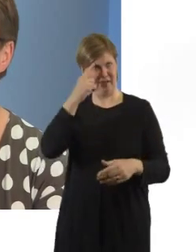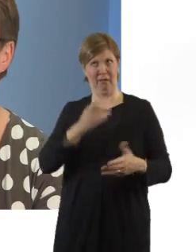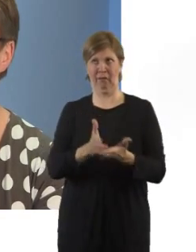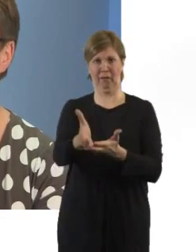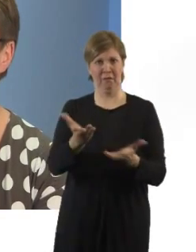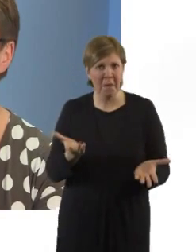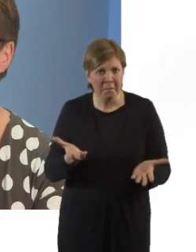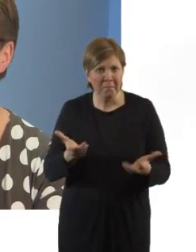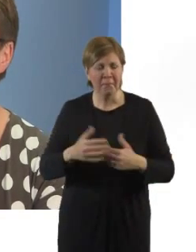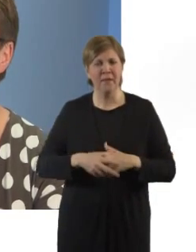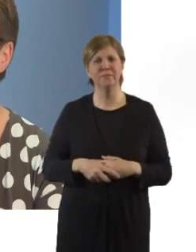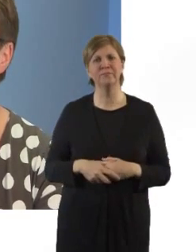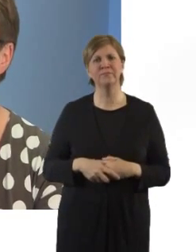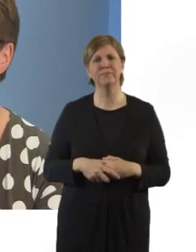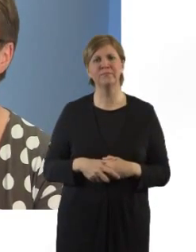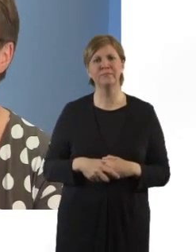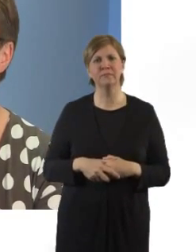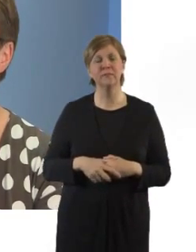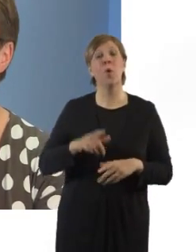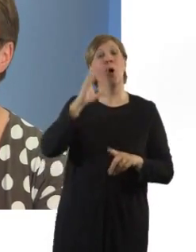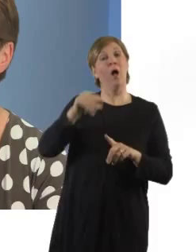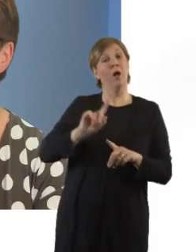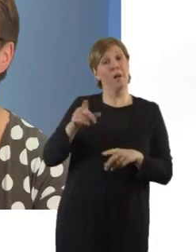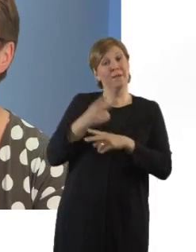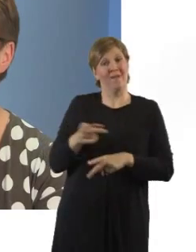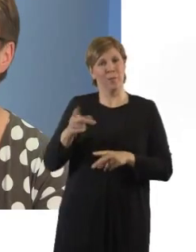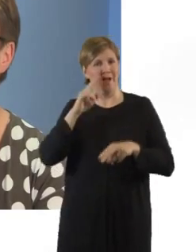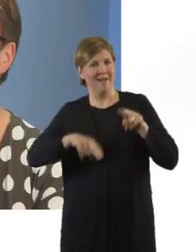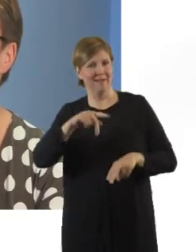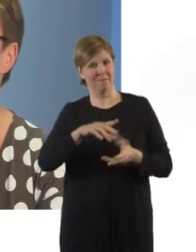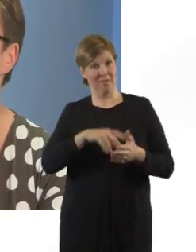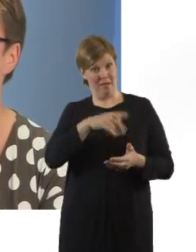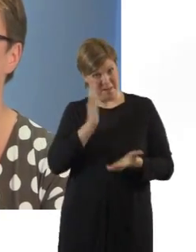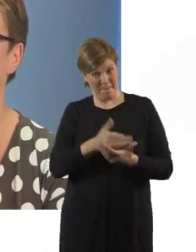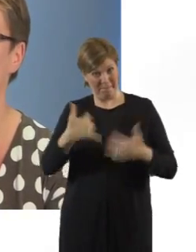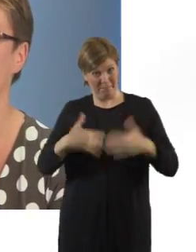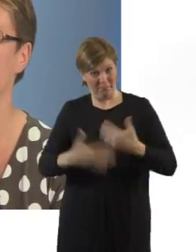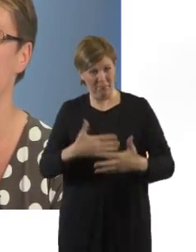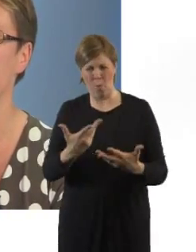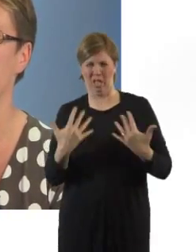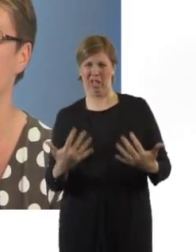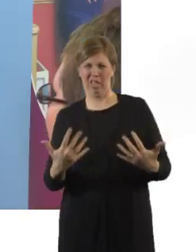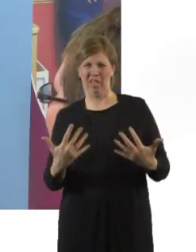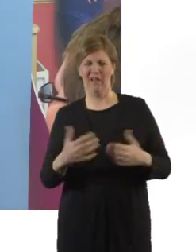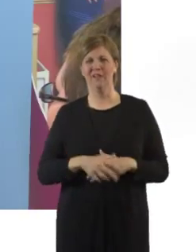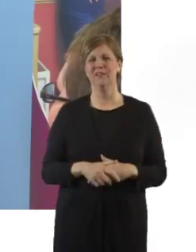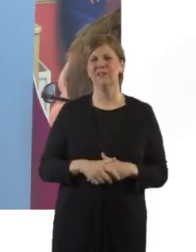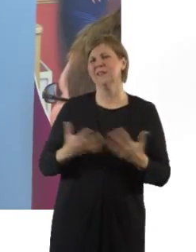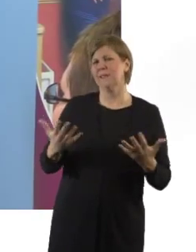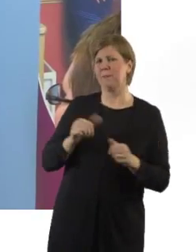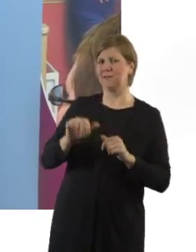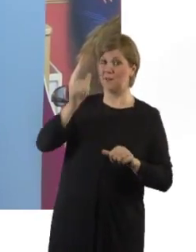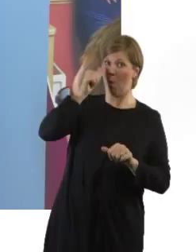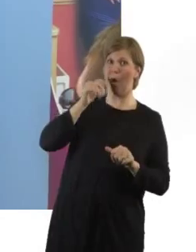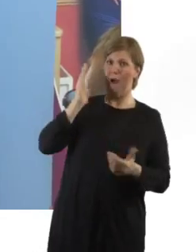why she thinks she's in labour. That will let the midwife assess whether the mum is actually in labour or not quite yet. Yes, it's better to